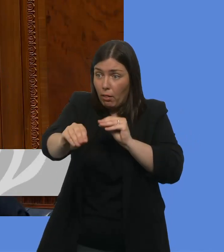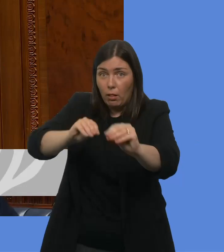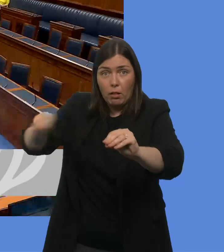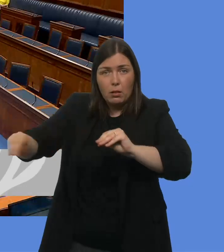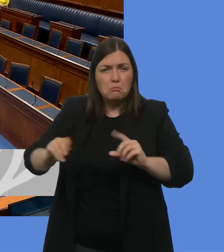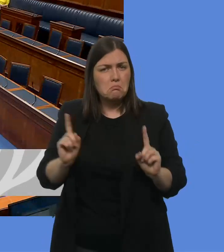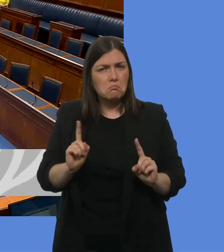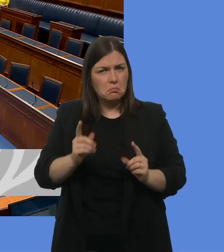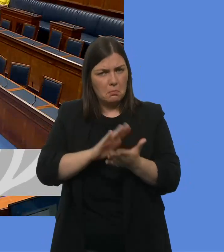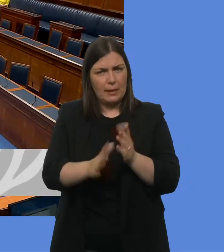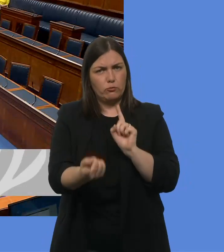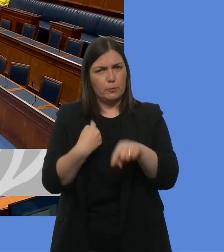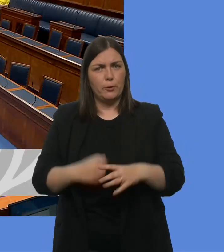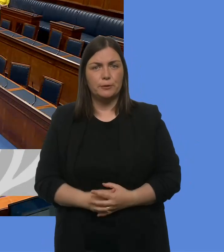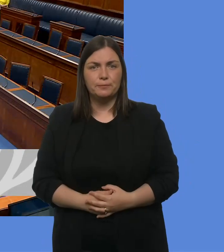budgets?